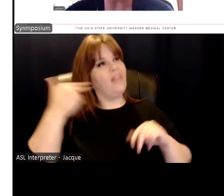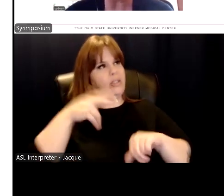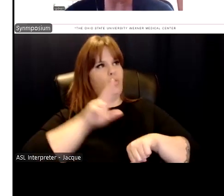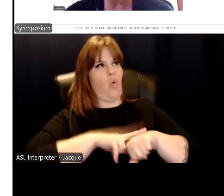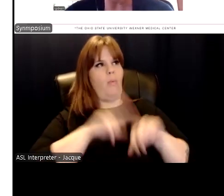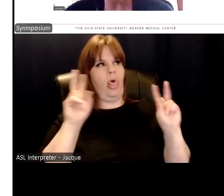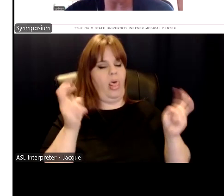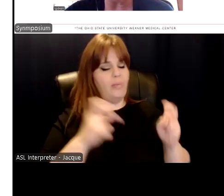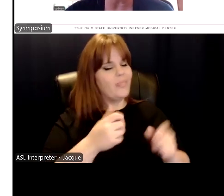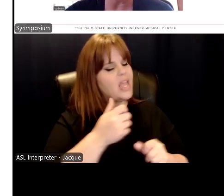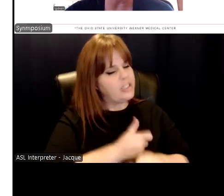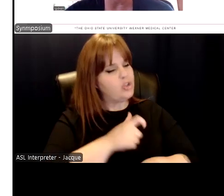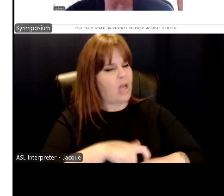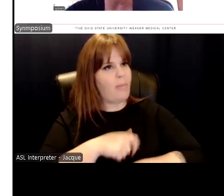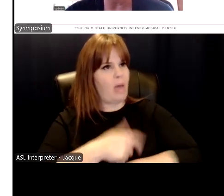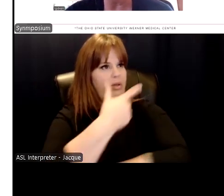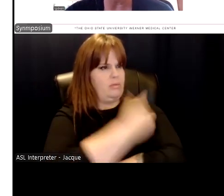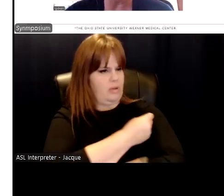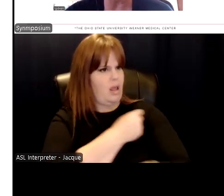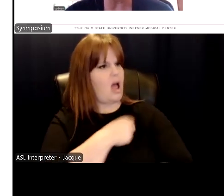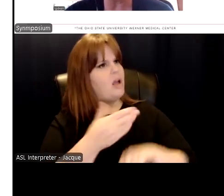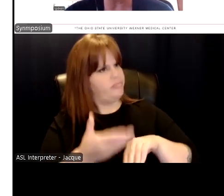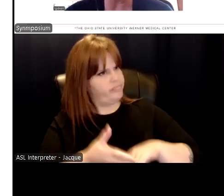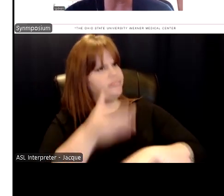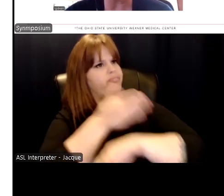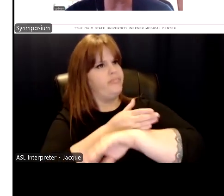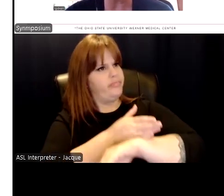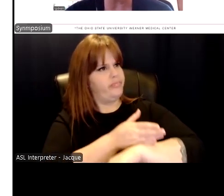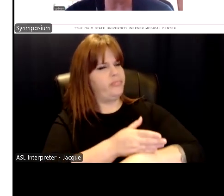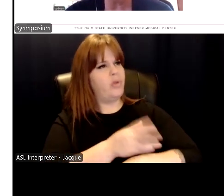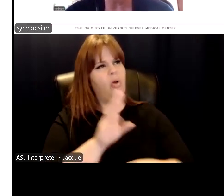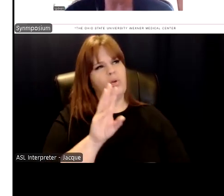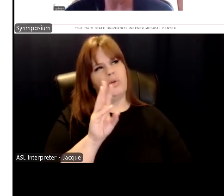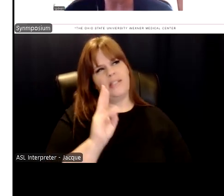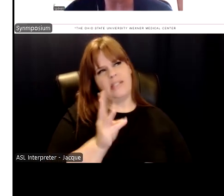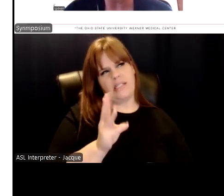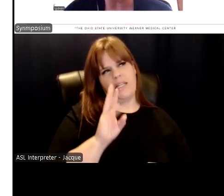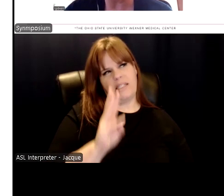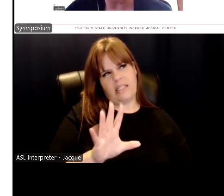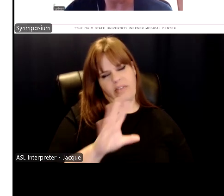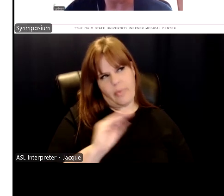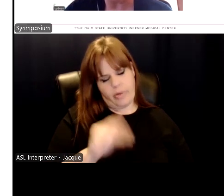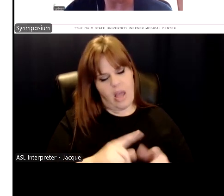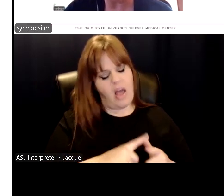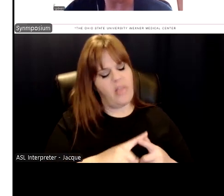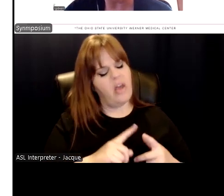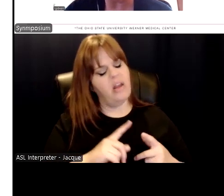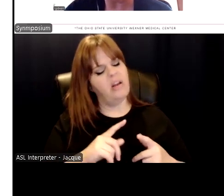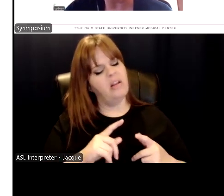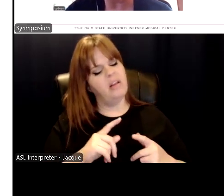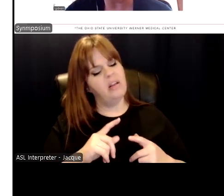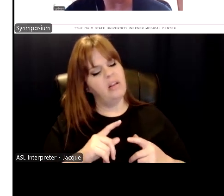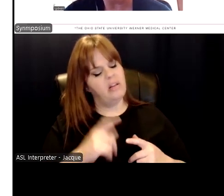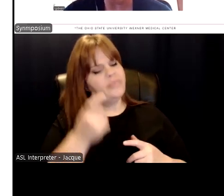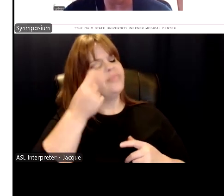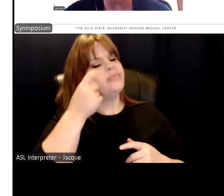get a vaccine, I improve to maybe 60, 65%. The second thing is to